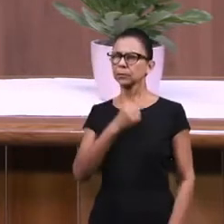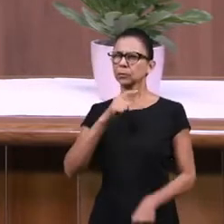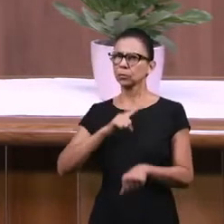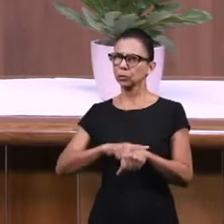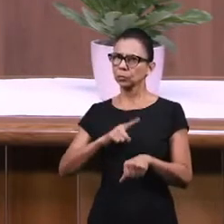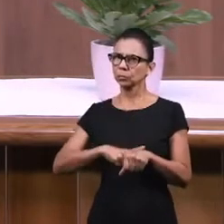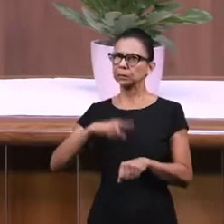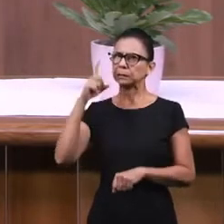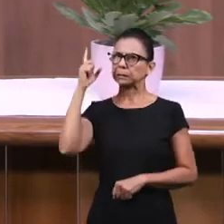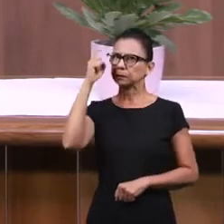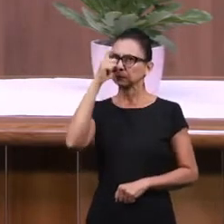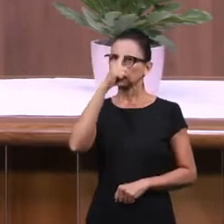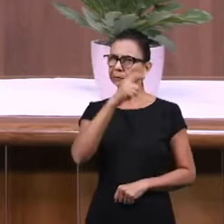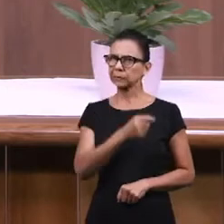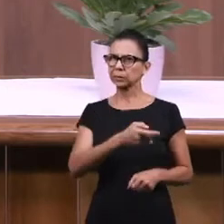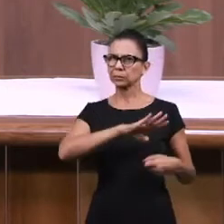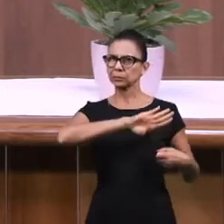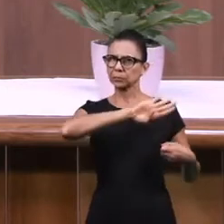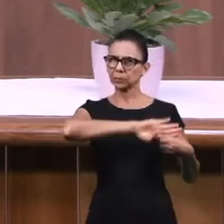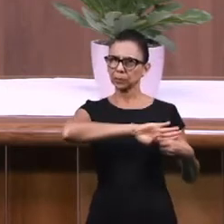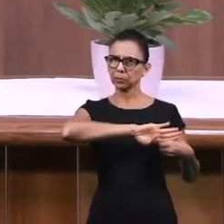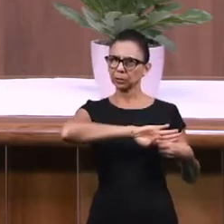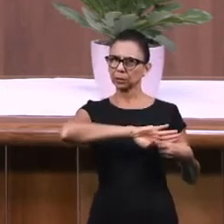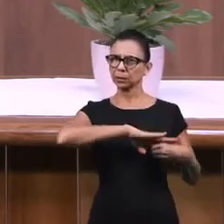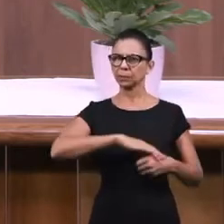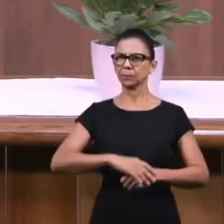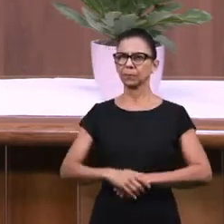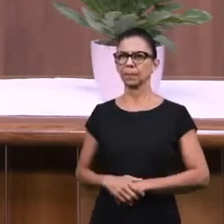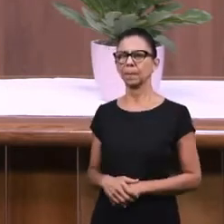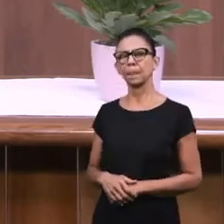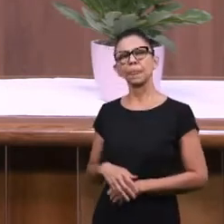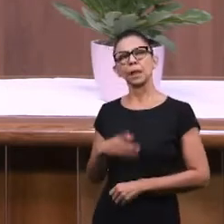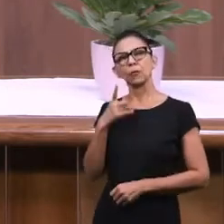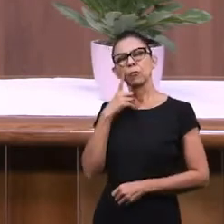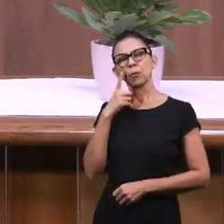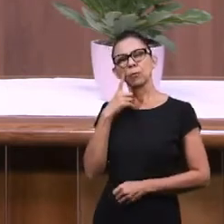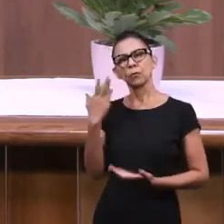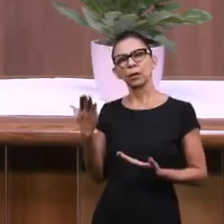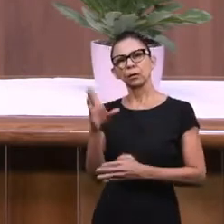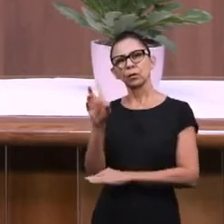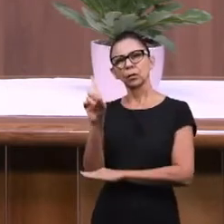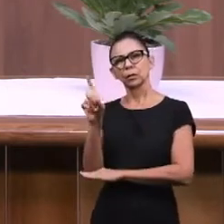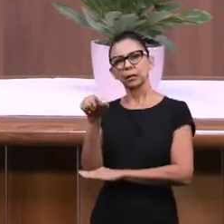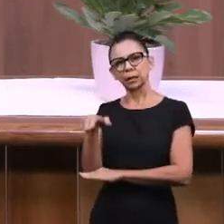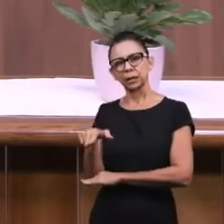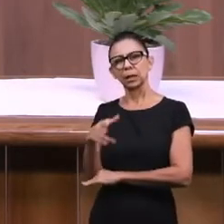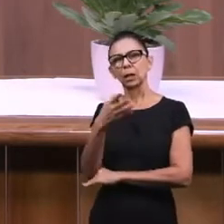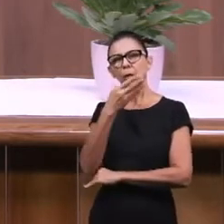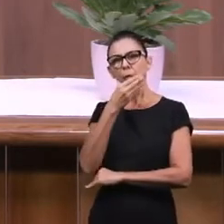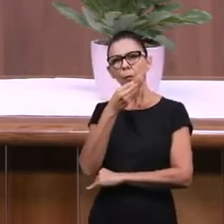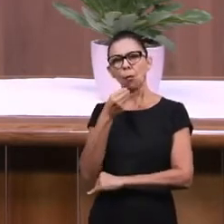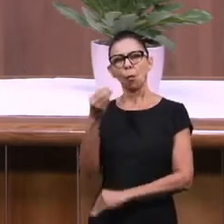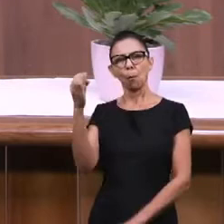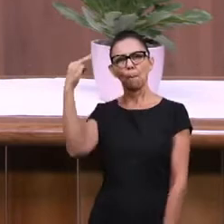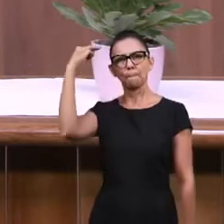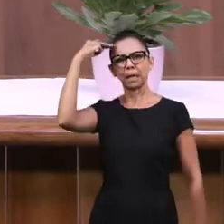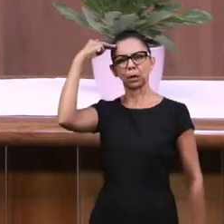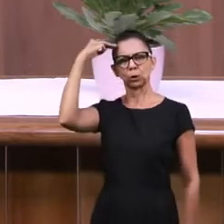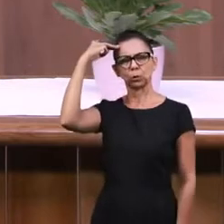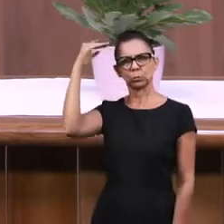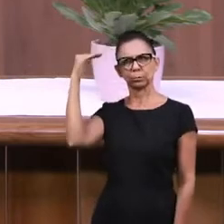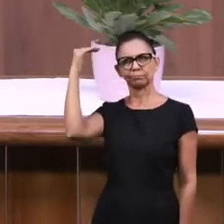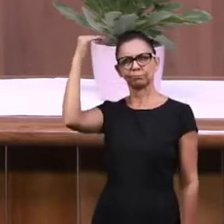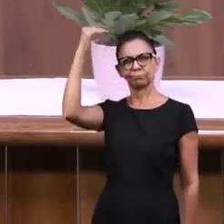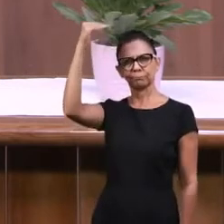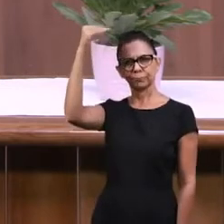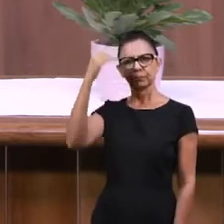of crisis. And we can find Daniel here, already a grown man,